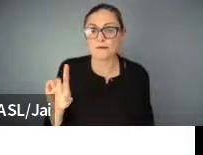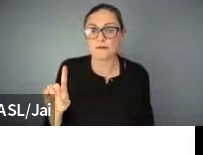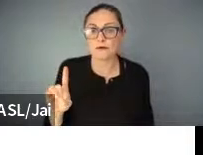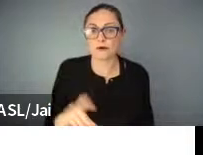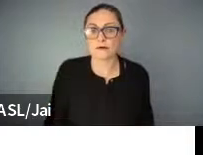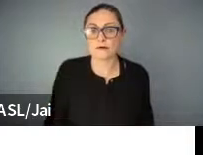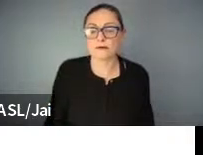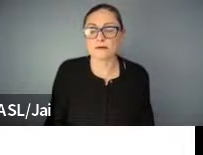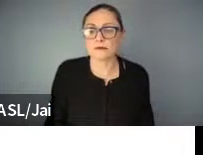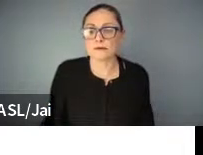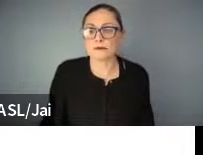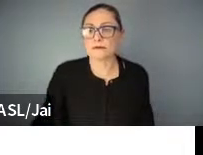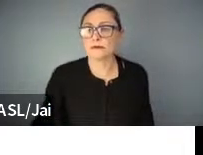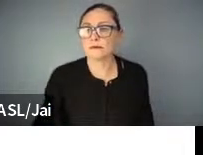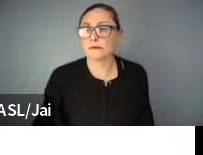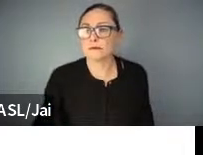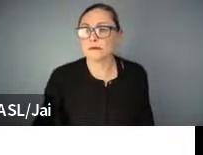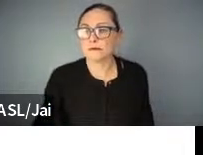The